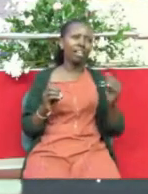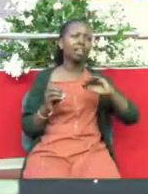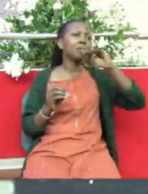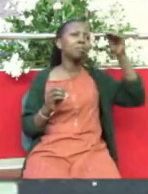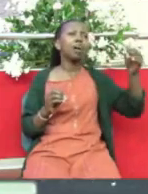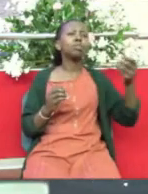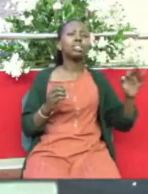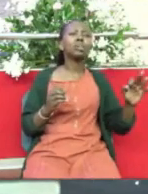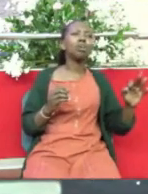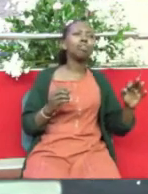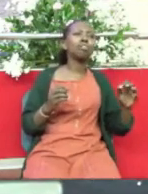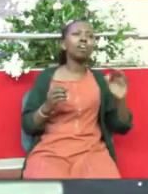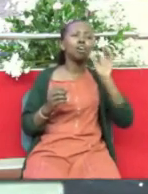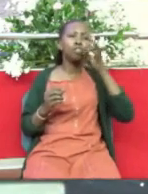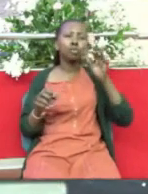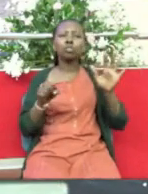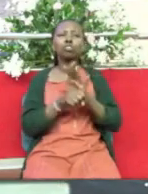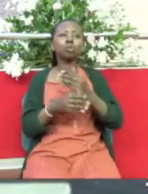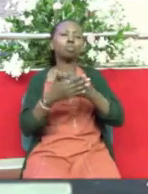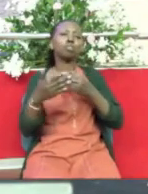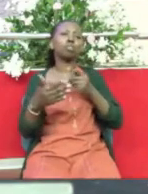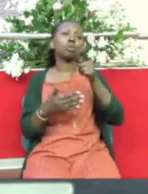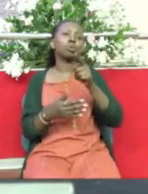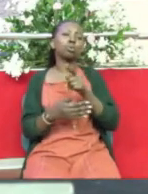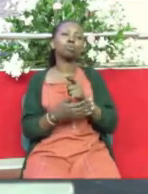mountain of barrenness is standing before you,